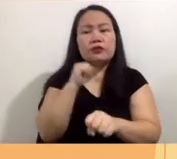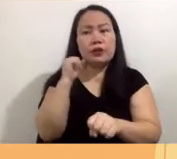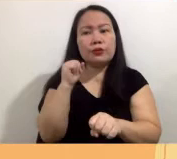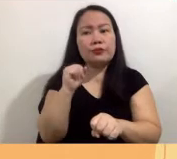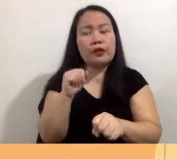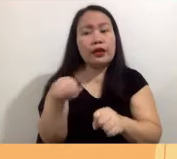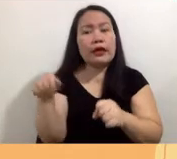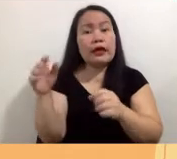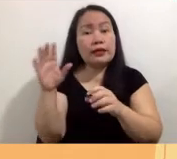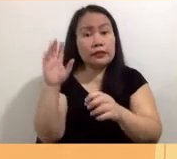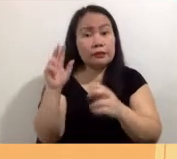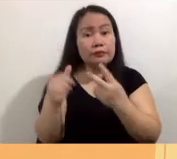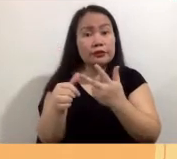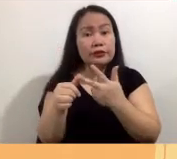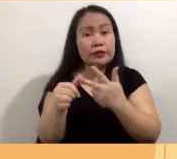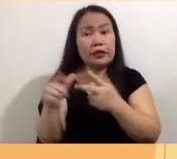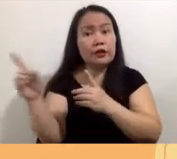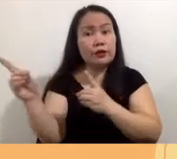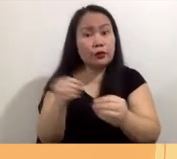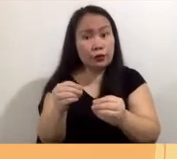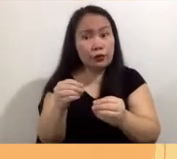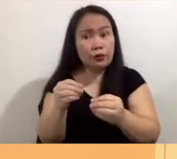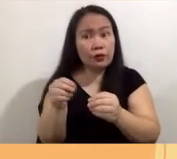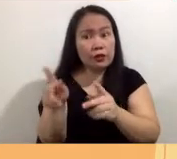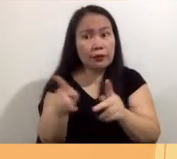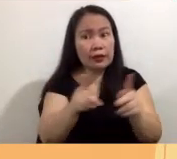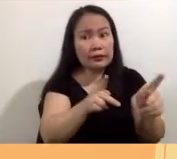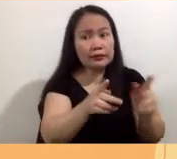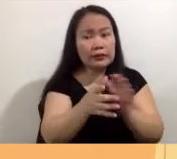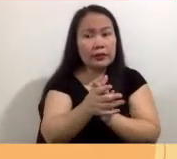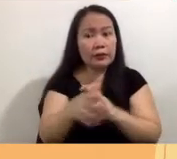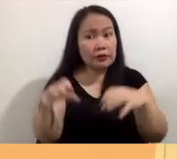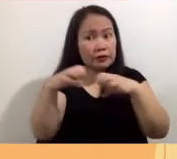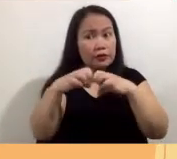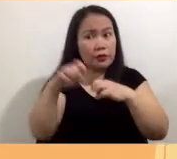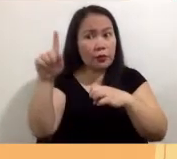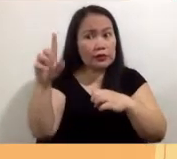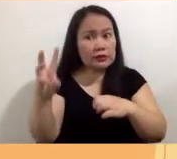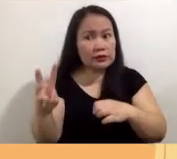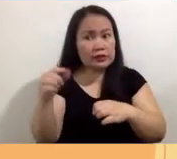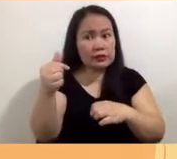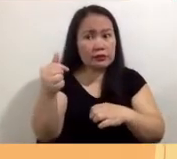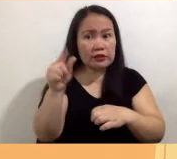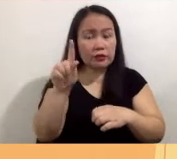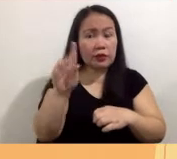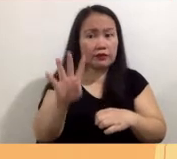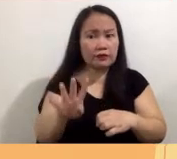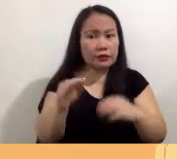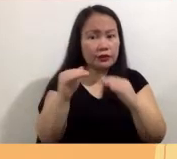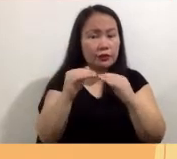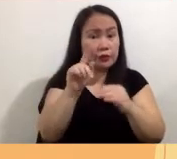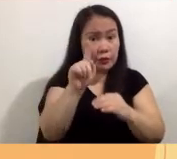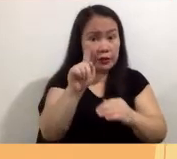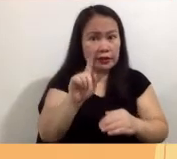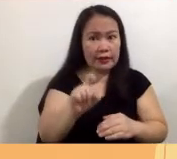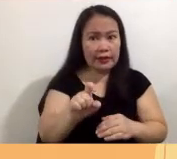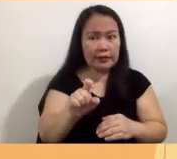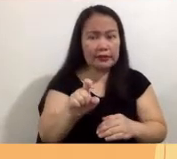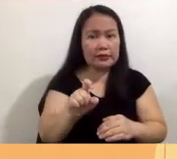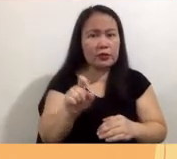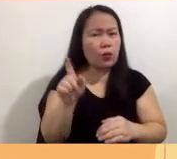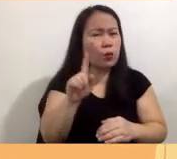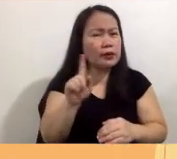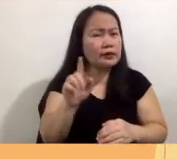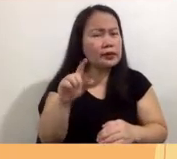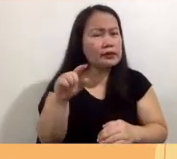So, carry out the plan. So, we already have the equation. What you're going to do is to find the LCD. So, what is